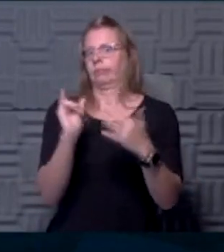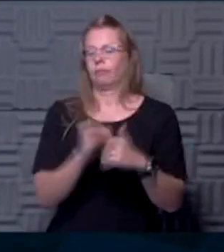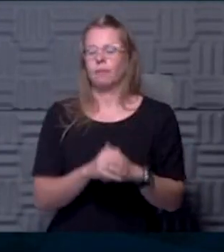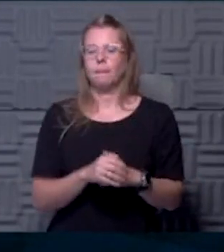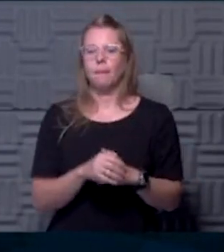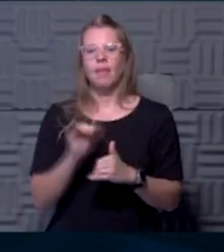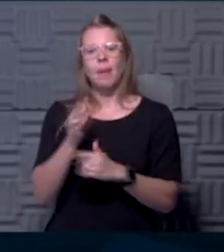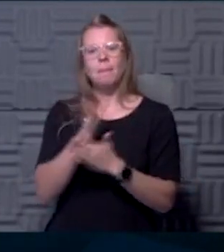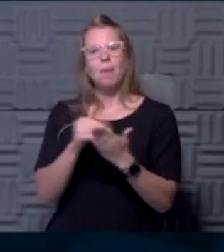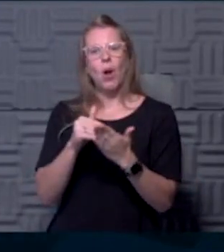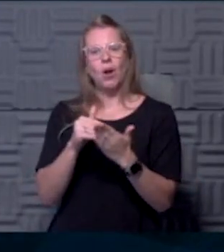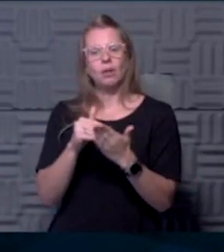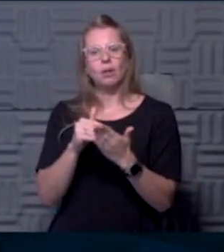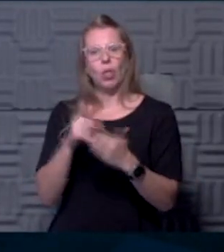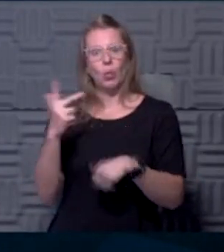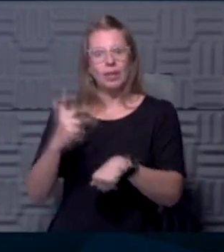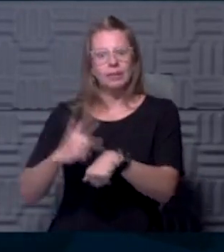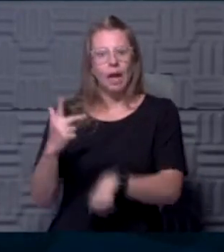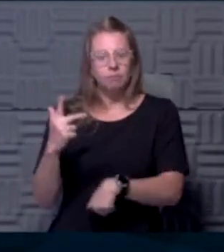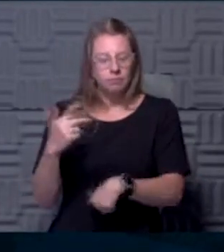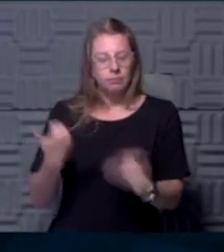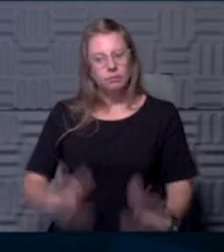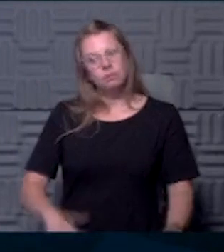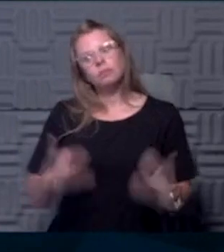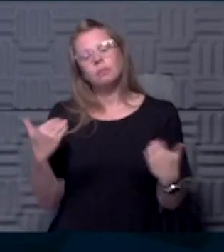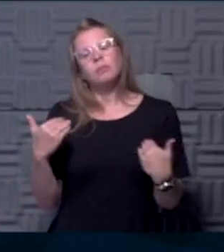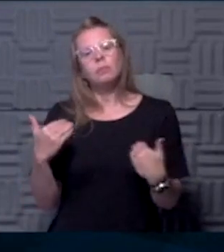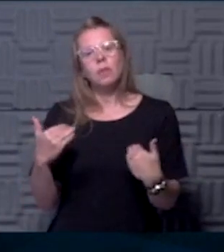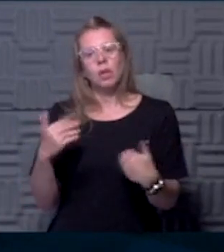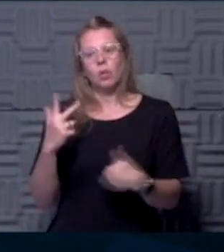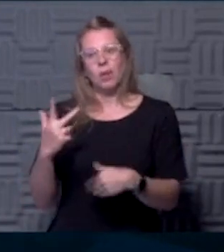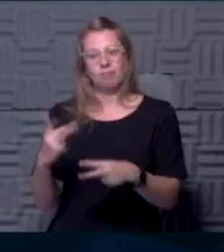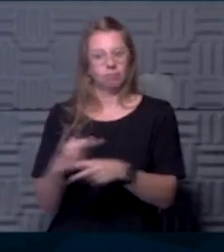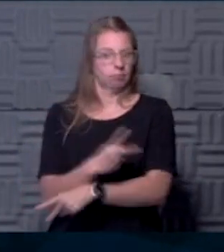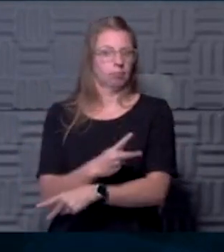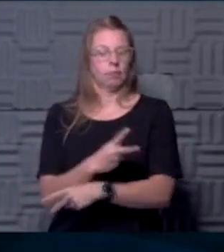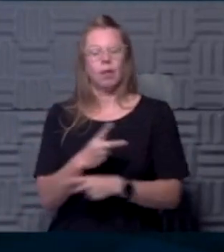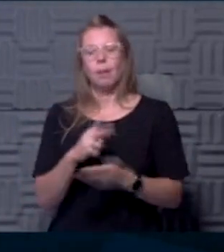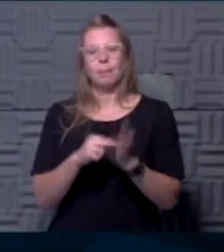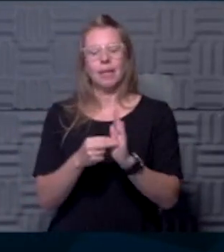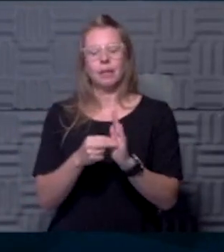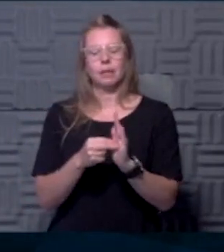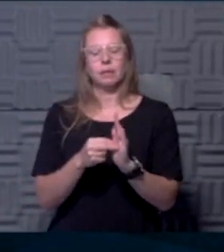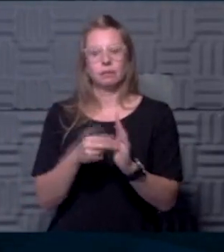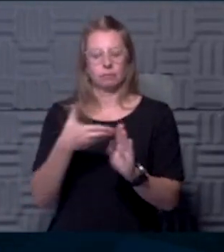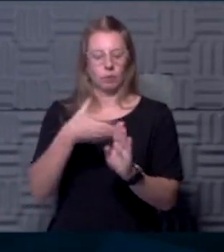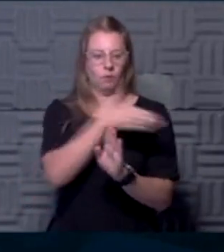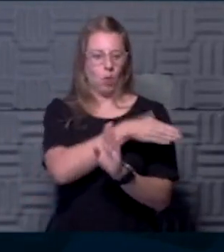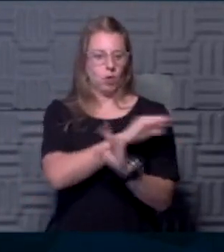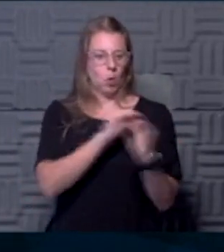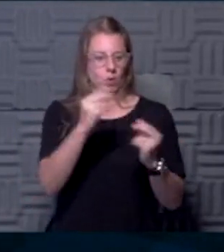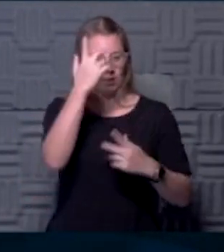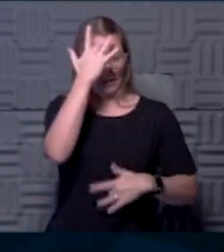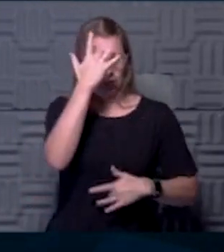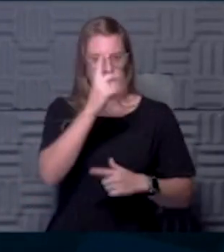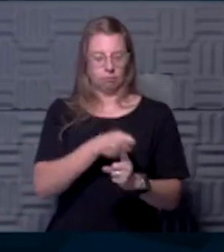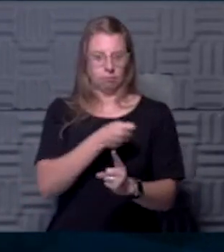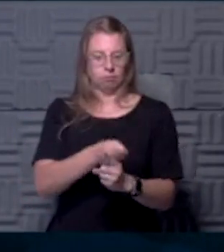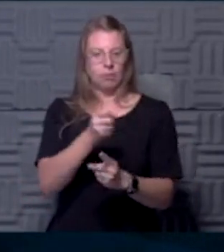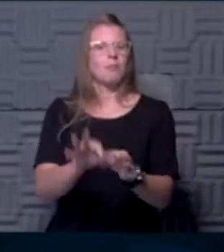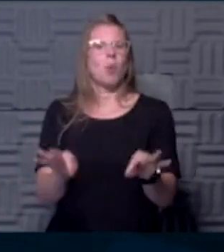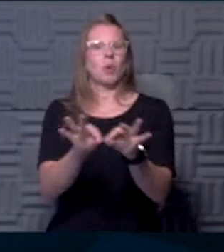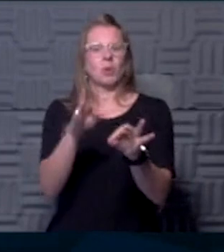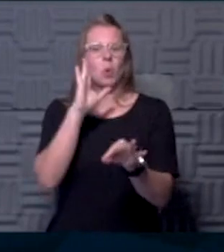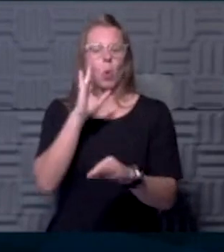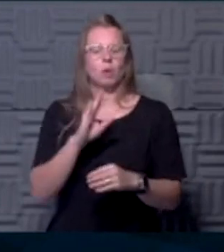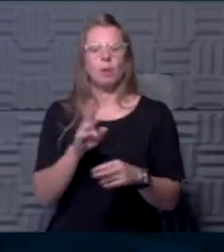about the 3 times the portion of the population being admitted now not having coexisting disease, I think is really important. For those that say,